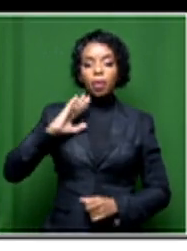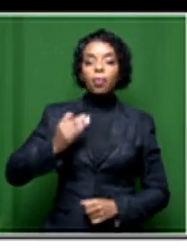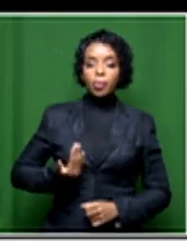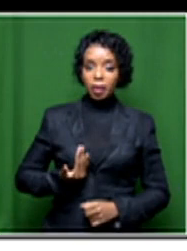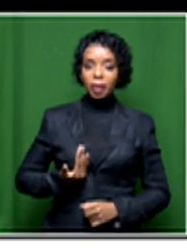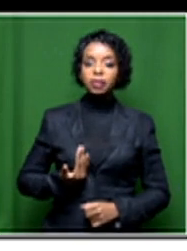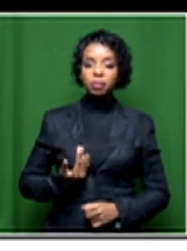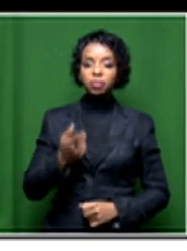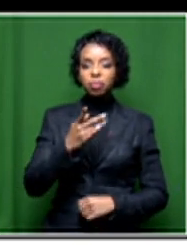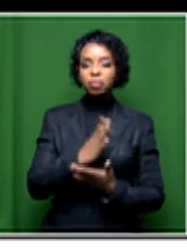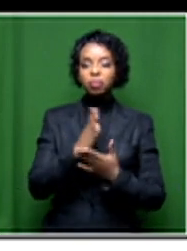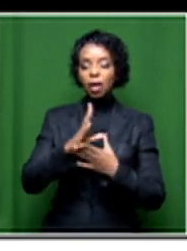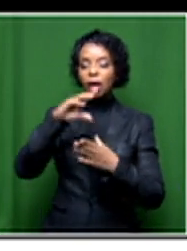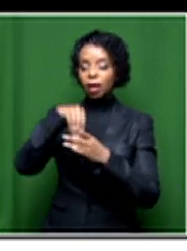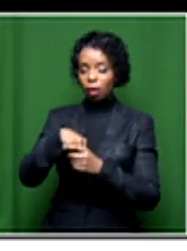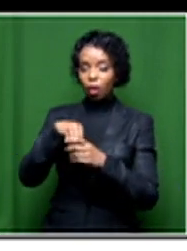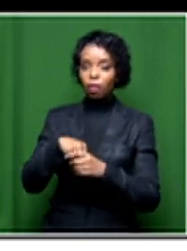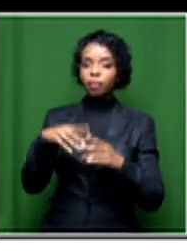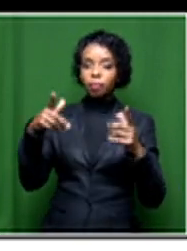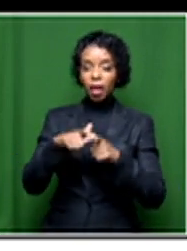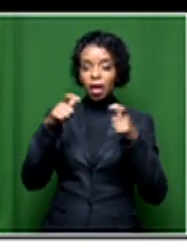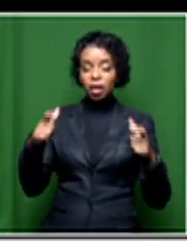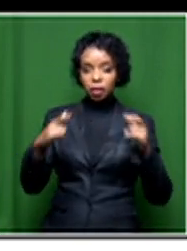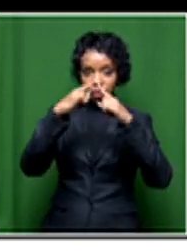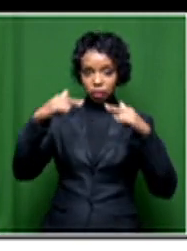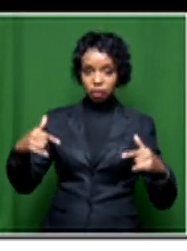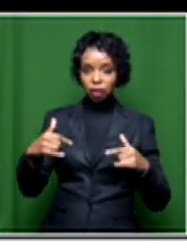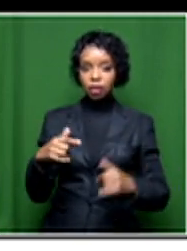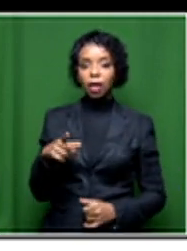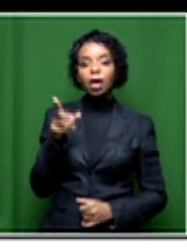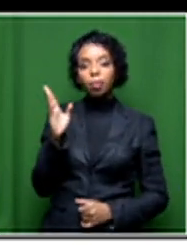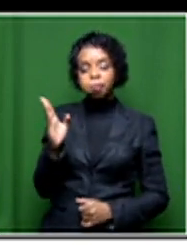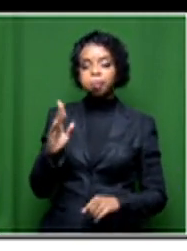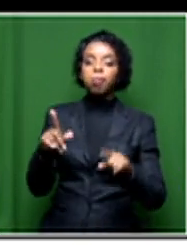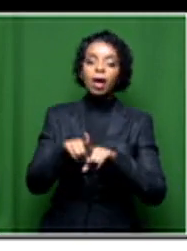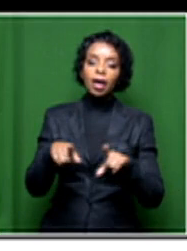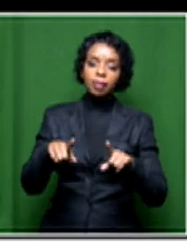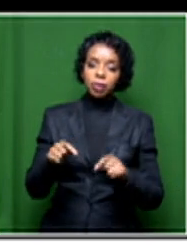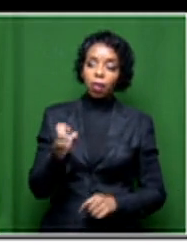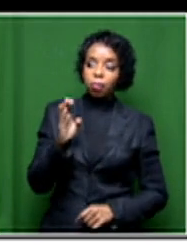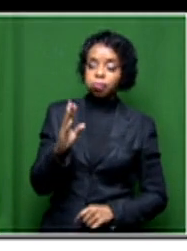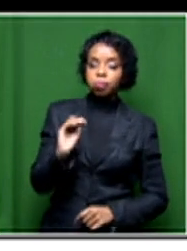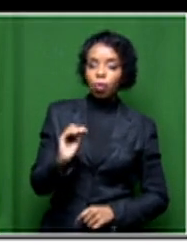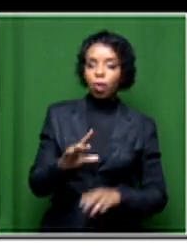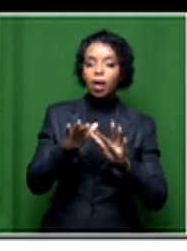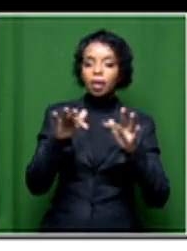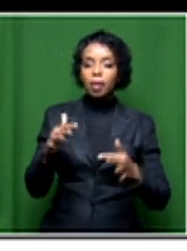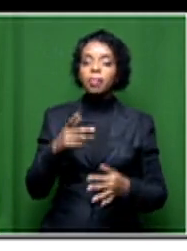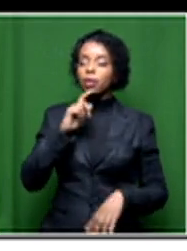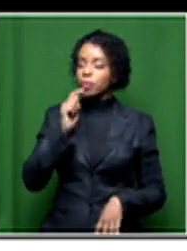big shelter called The Ark. It's in Cape Town. And there are people that really could use some help